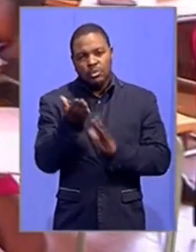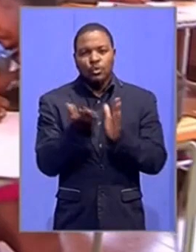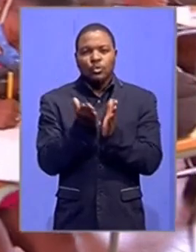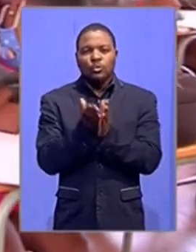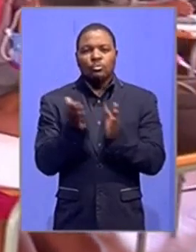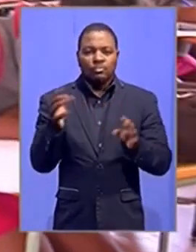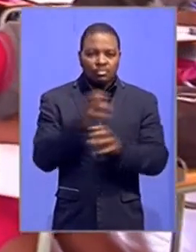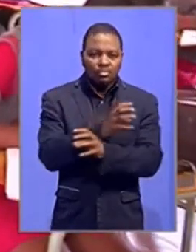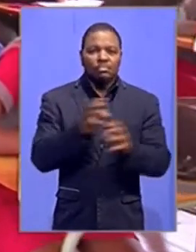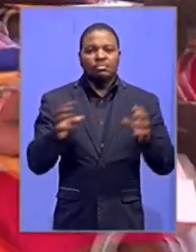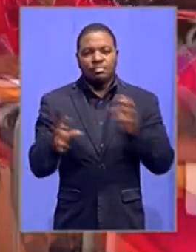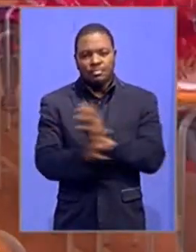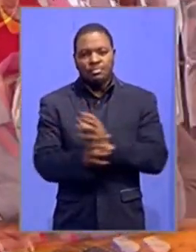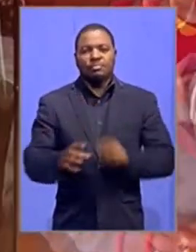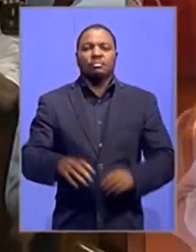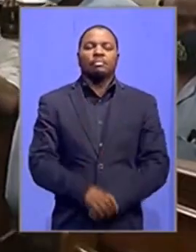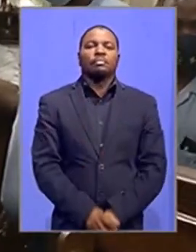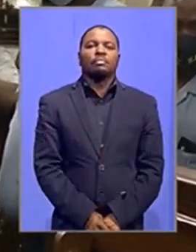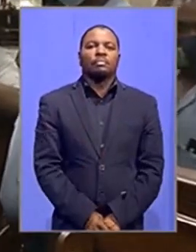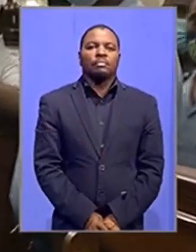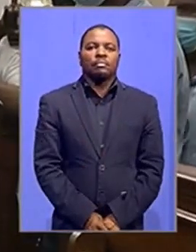refosanya.